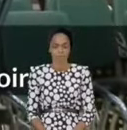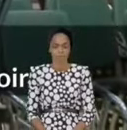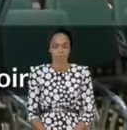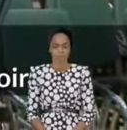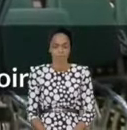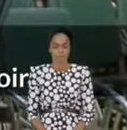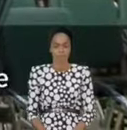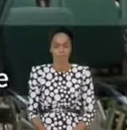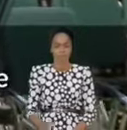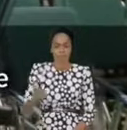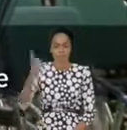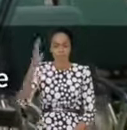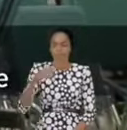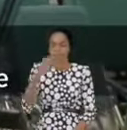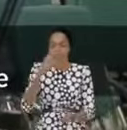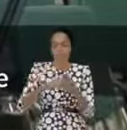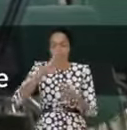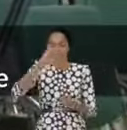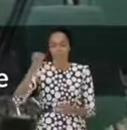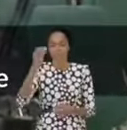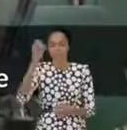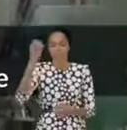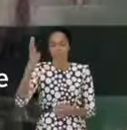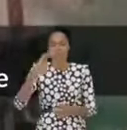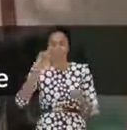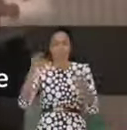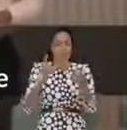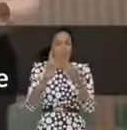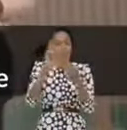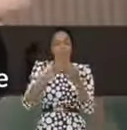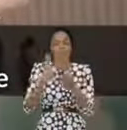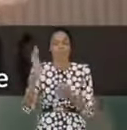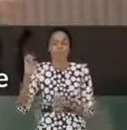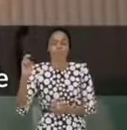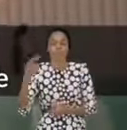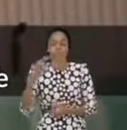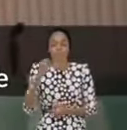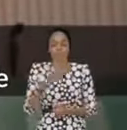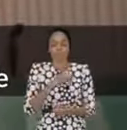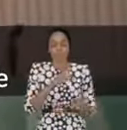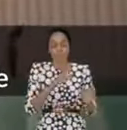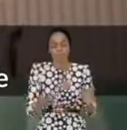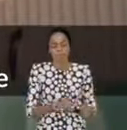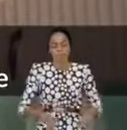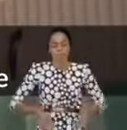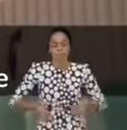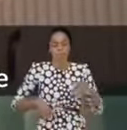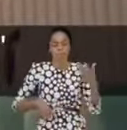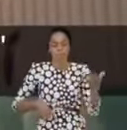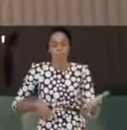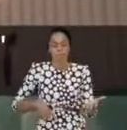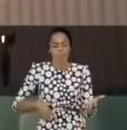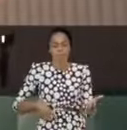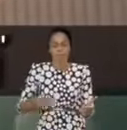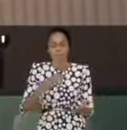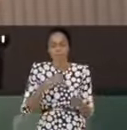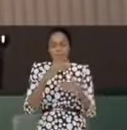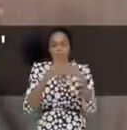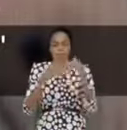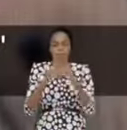God said to Jacob, go up to Bethel and settle there and build